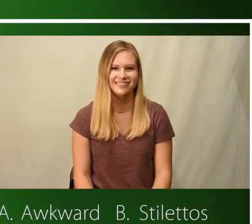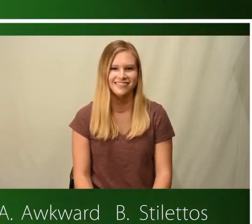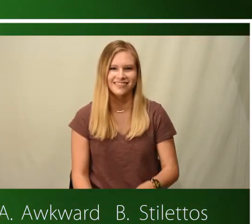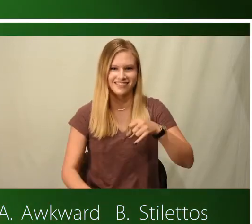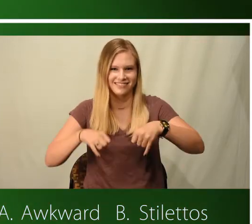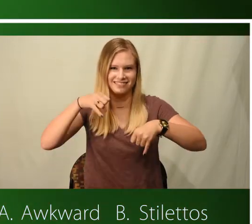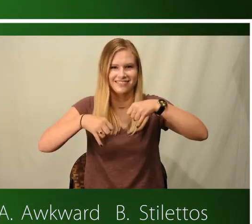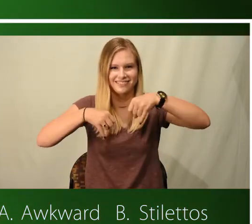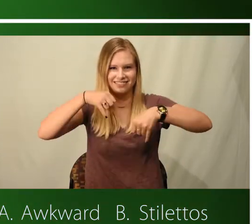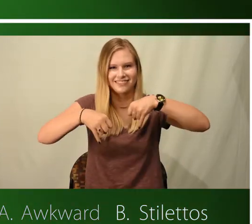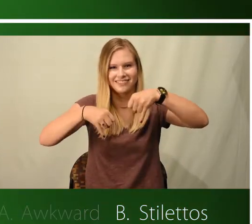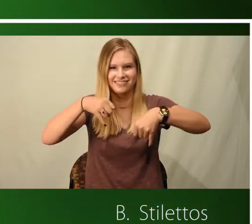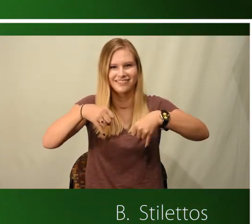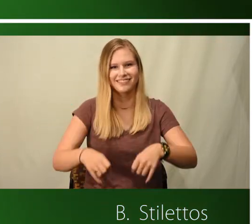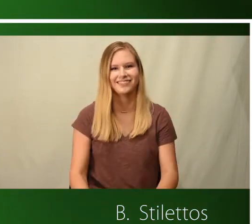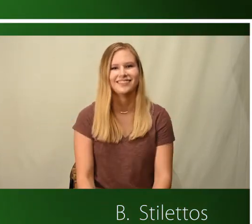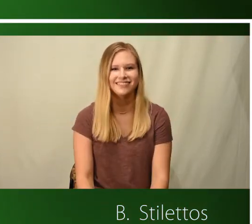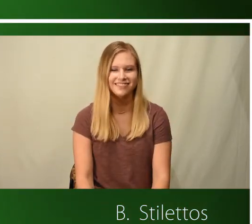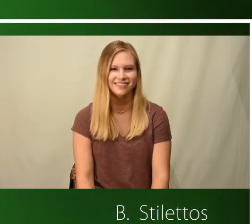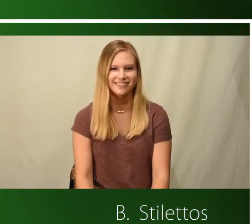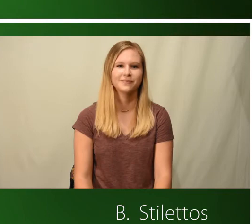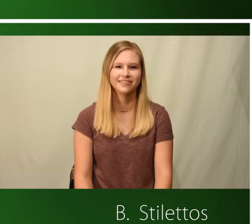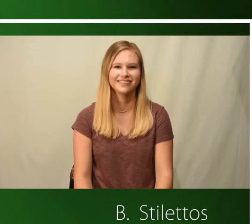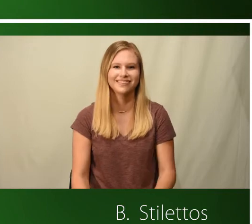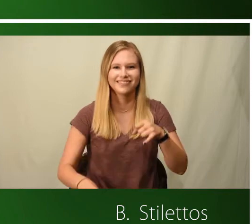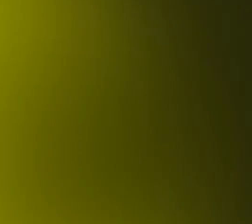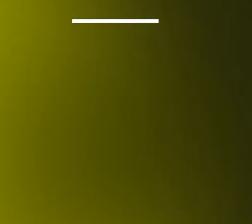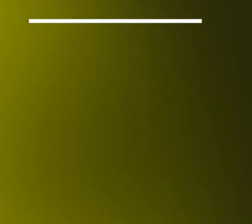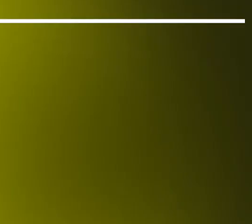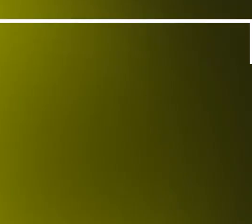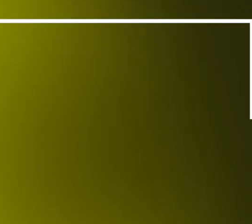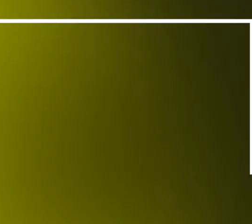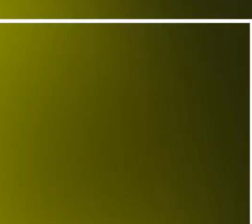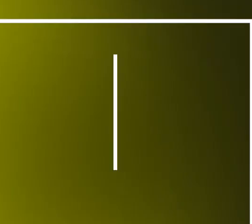I'm gonna go with that one. It was stilettos. I'm really bad at this.